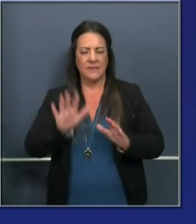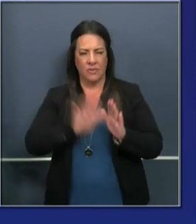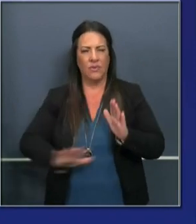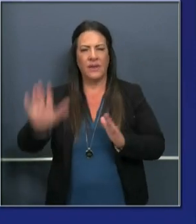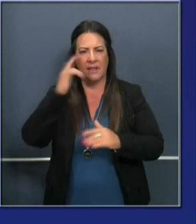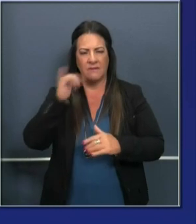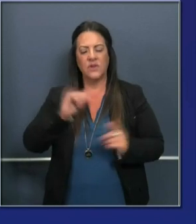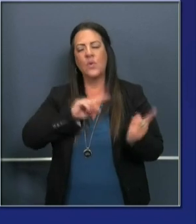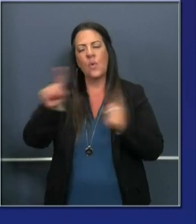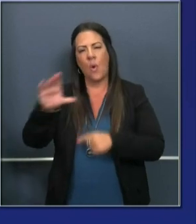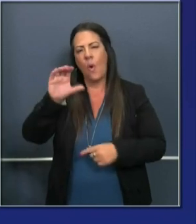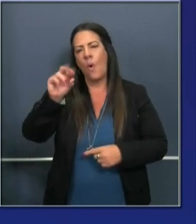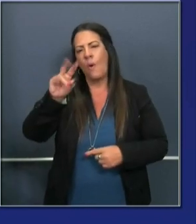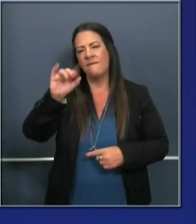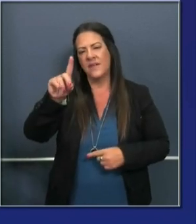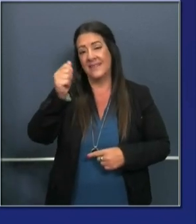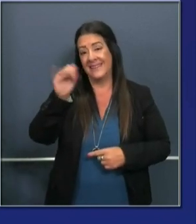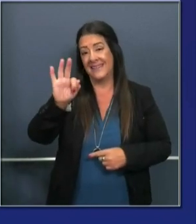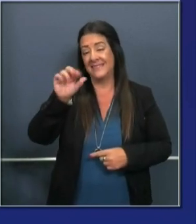covid19.ca.gov website,